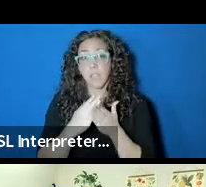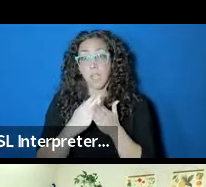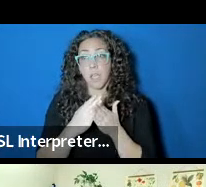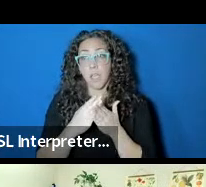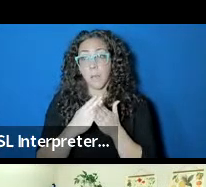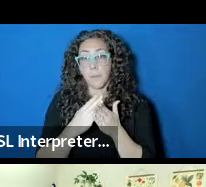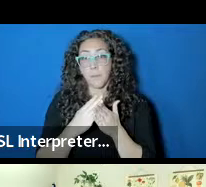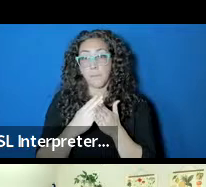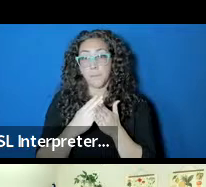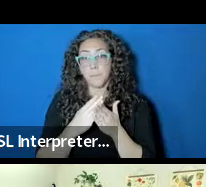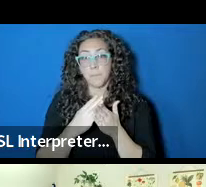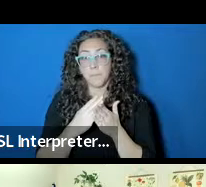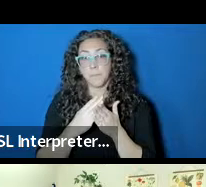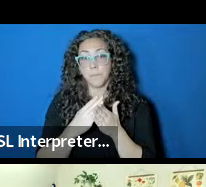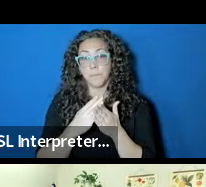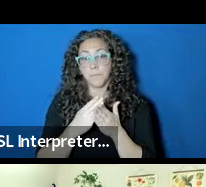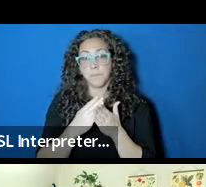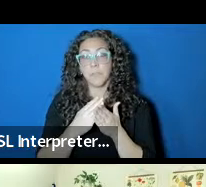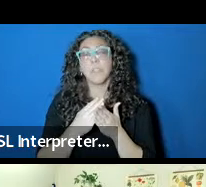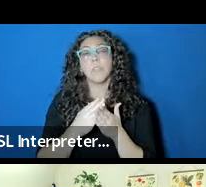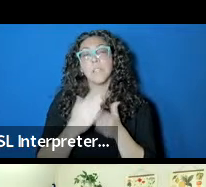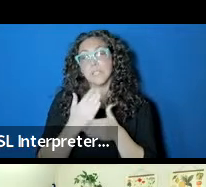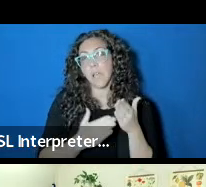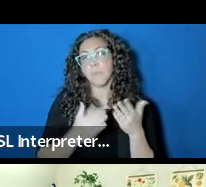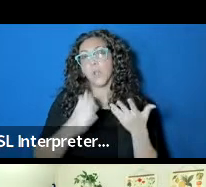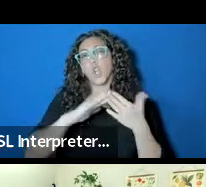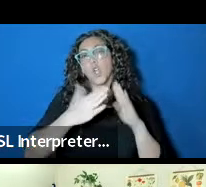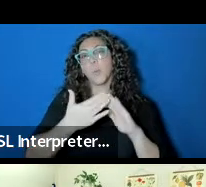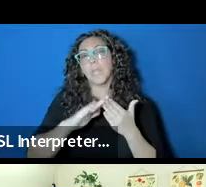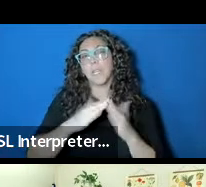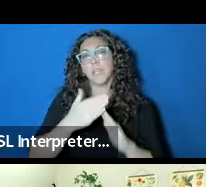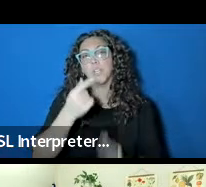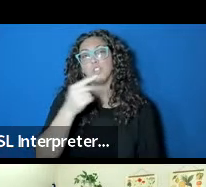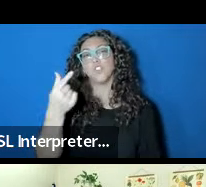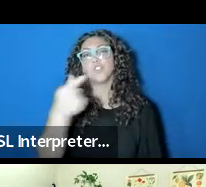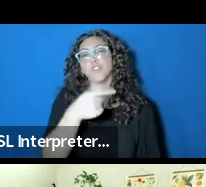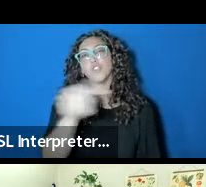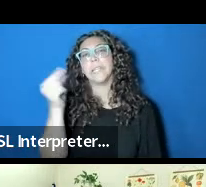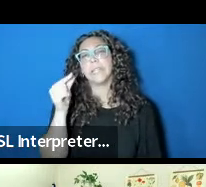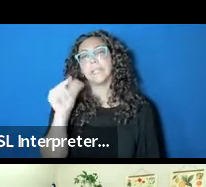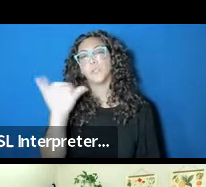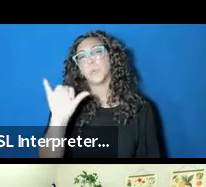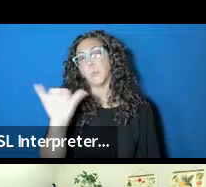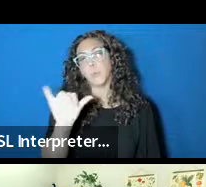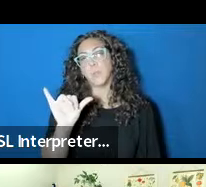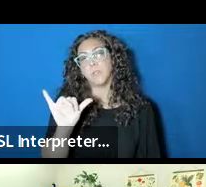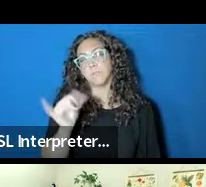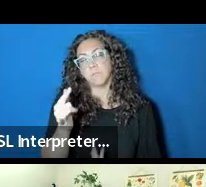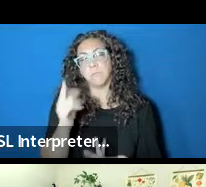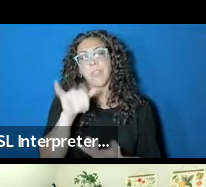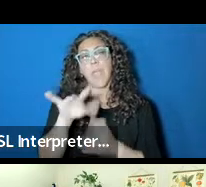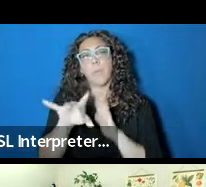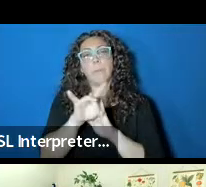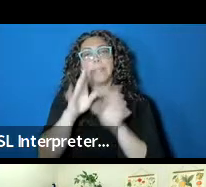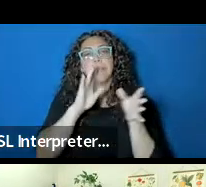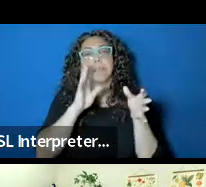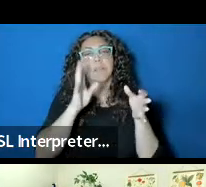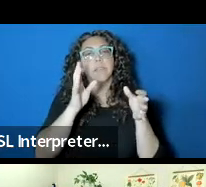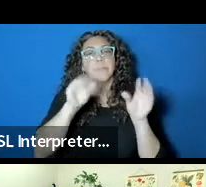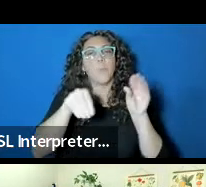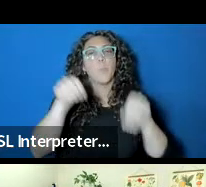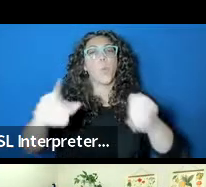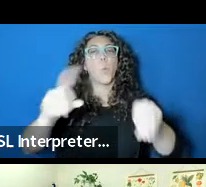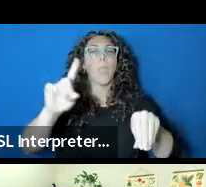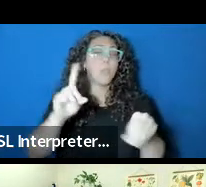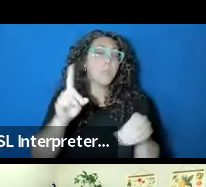broader urban greening scope to help prioritize locations for tree planting based on some of those same considerations.